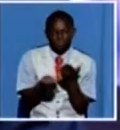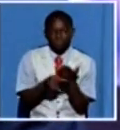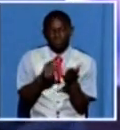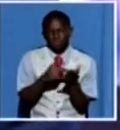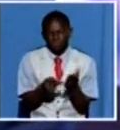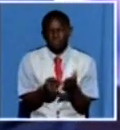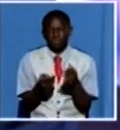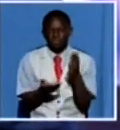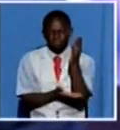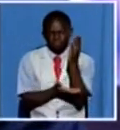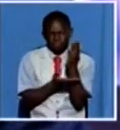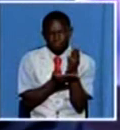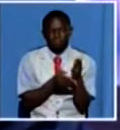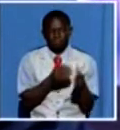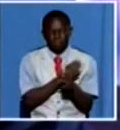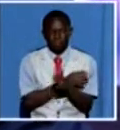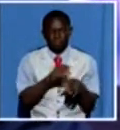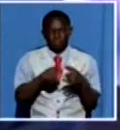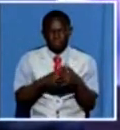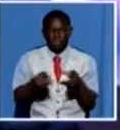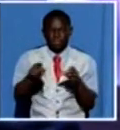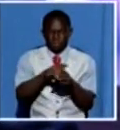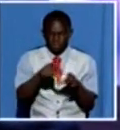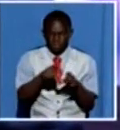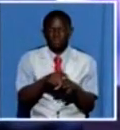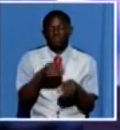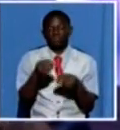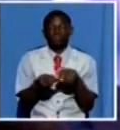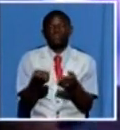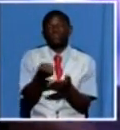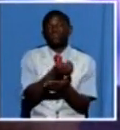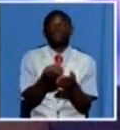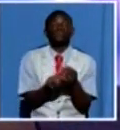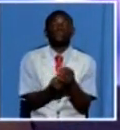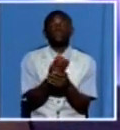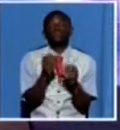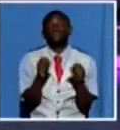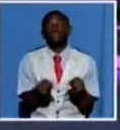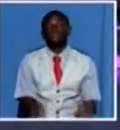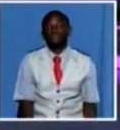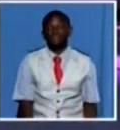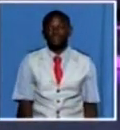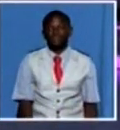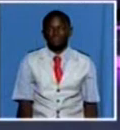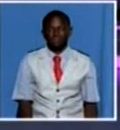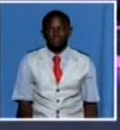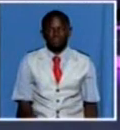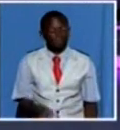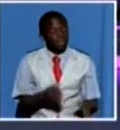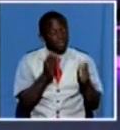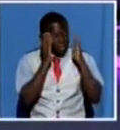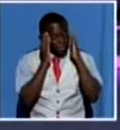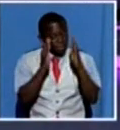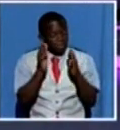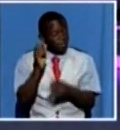Zambians begin participating. That is the only way you can fight in poverty. And where I come from, we say, to the Michael Sata. I am coming to